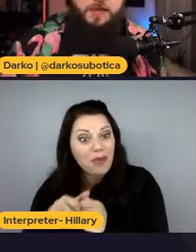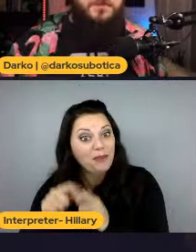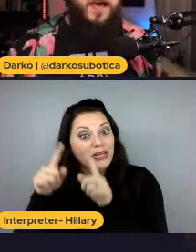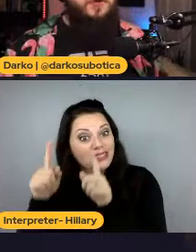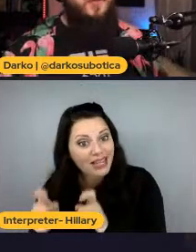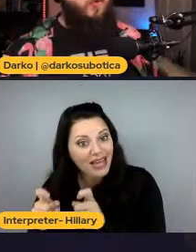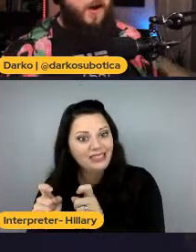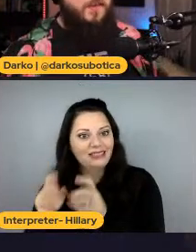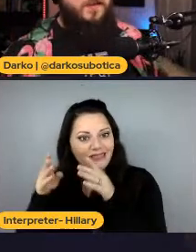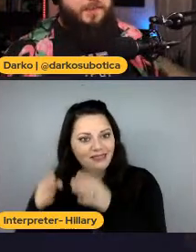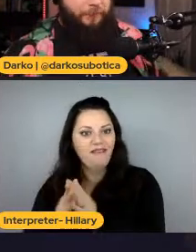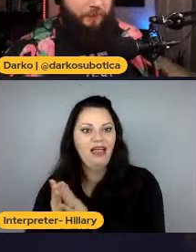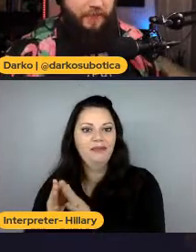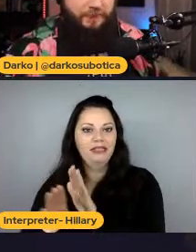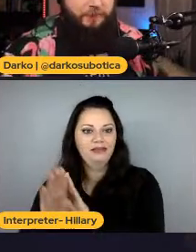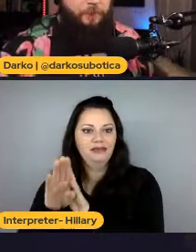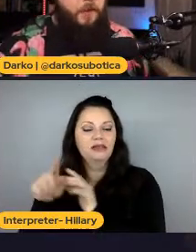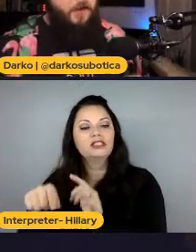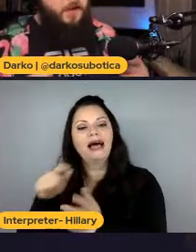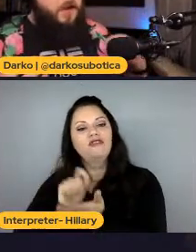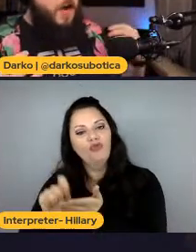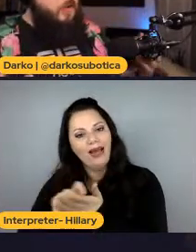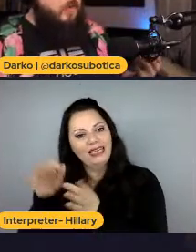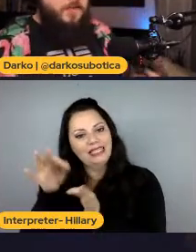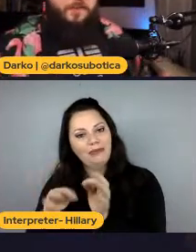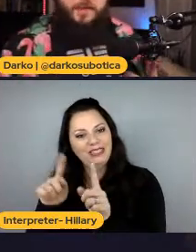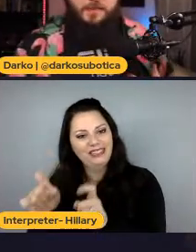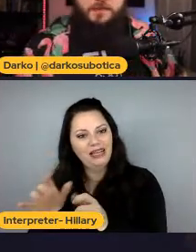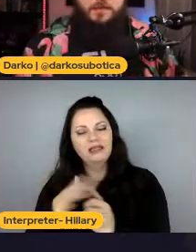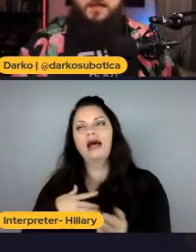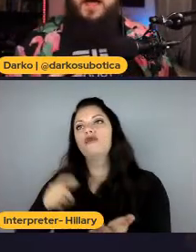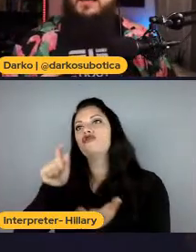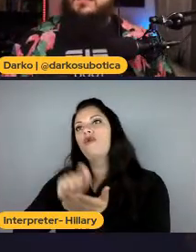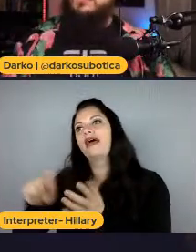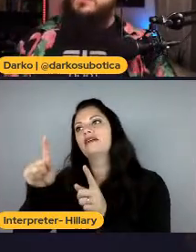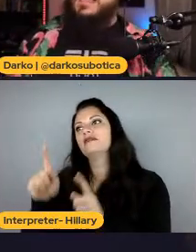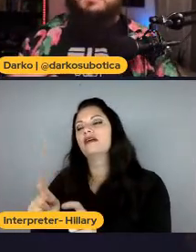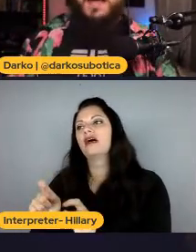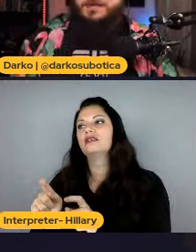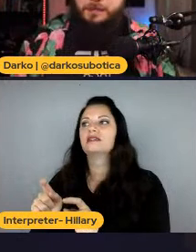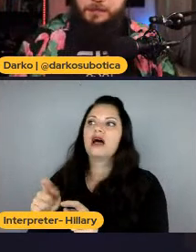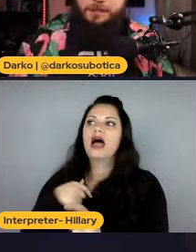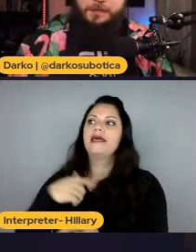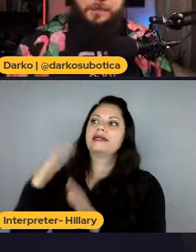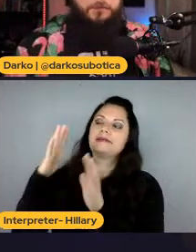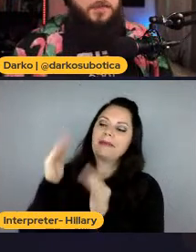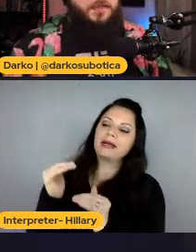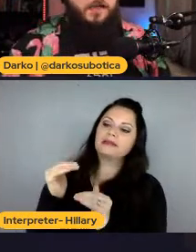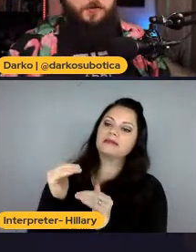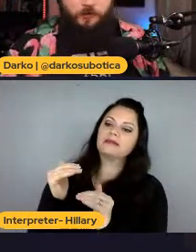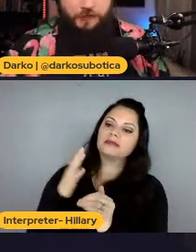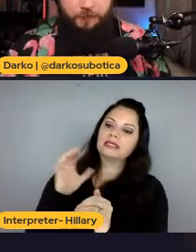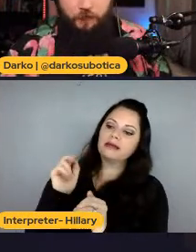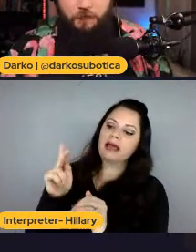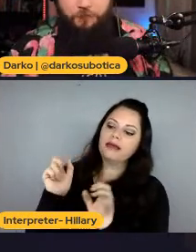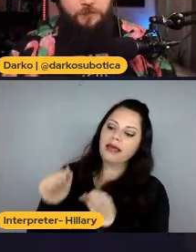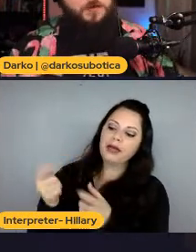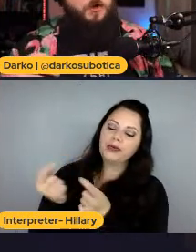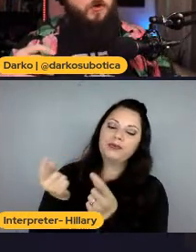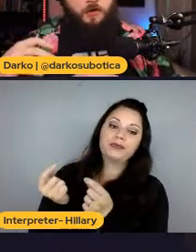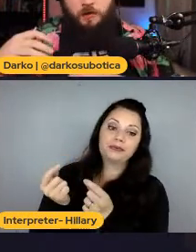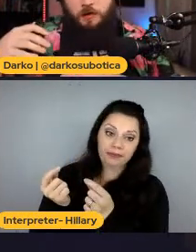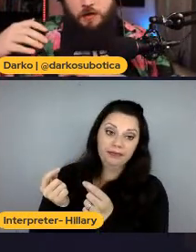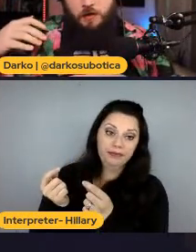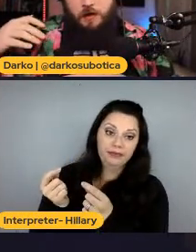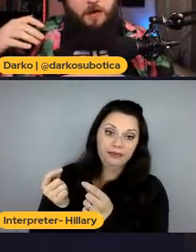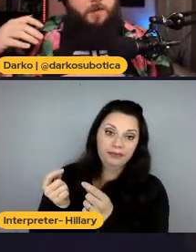So let me actually write a simple test. I will write a test that I expect my CDK to do something, right?